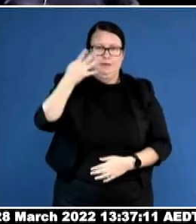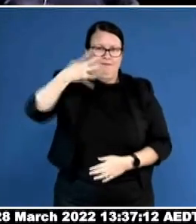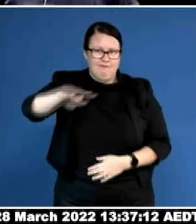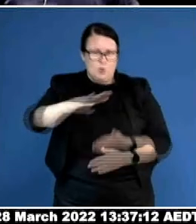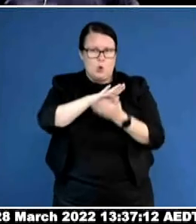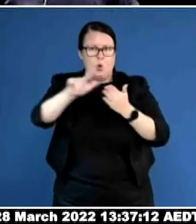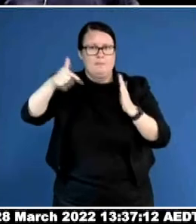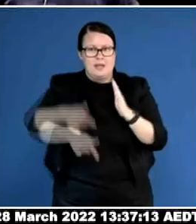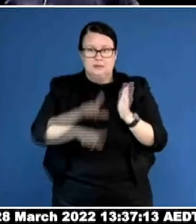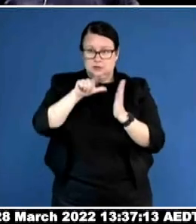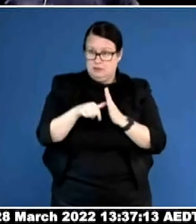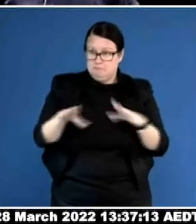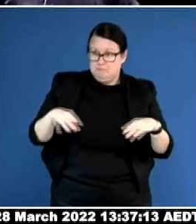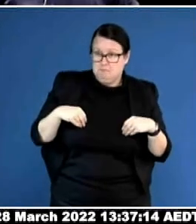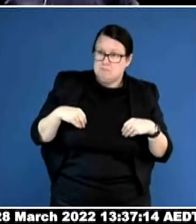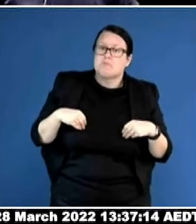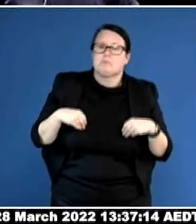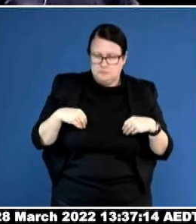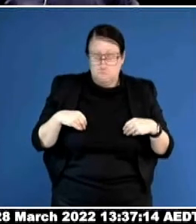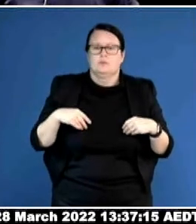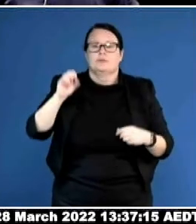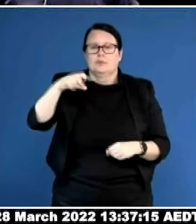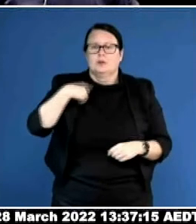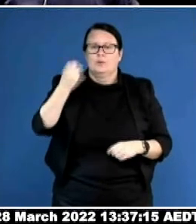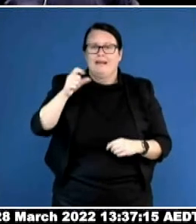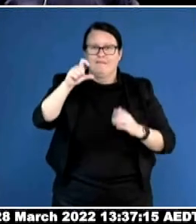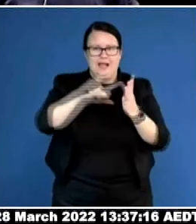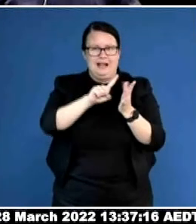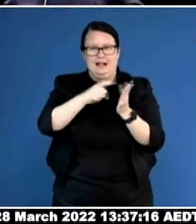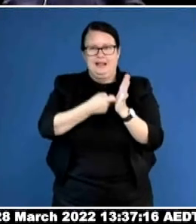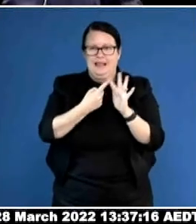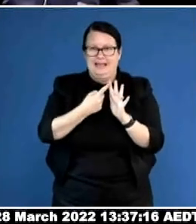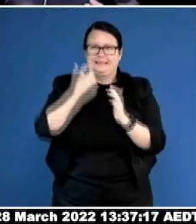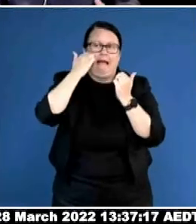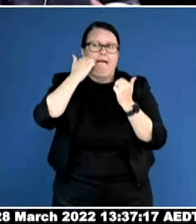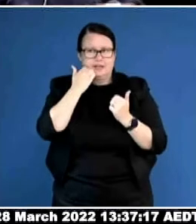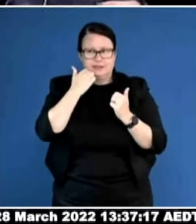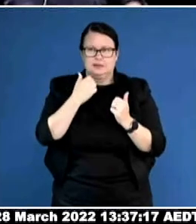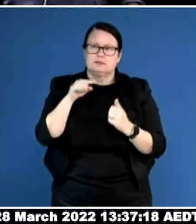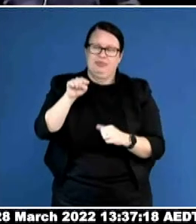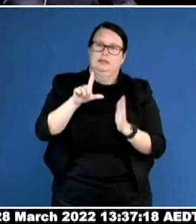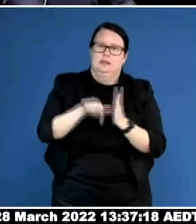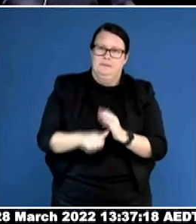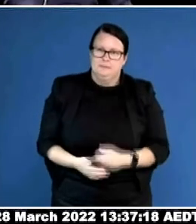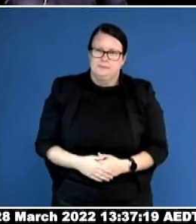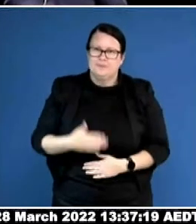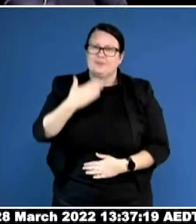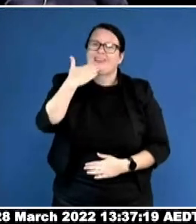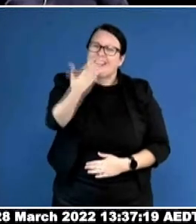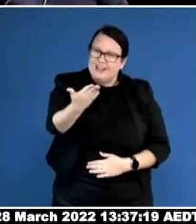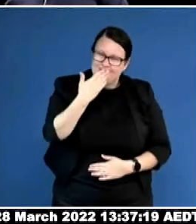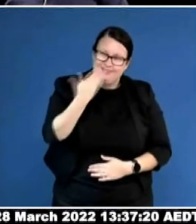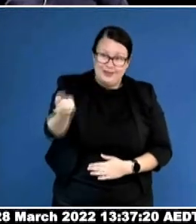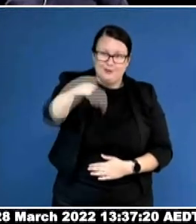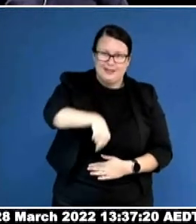okay. Yes, that's right. Thank you. Then we'll have Claire's evidence. So thank you. Okay, thank you very much, Ms. Lee. Thank you.